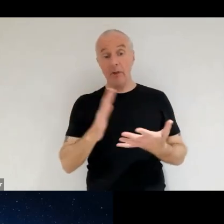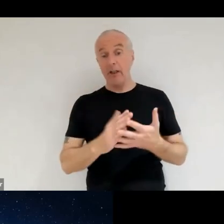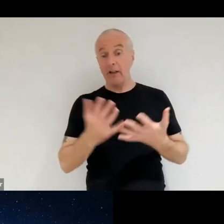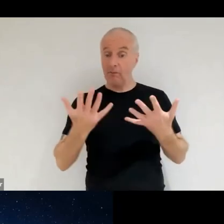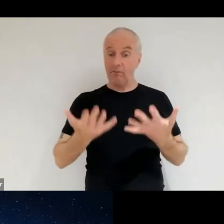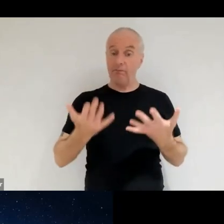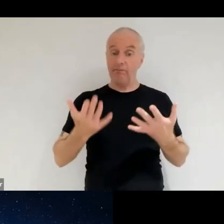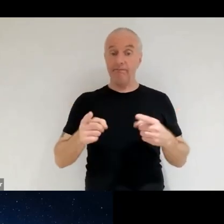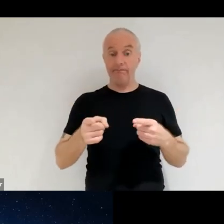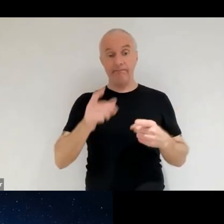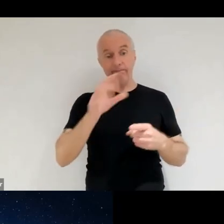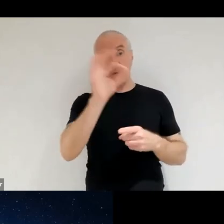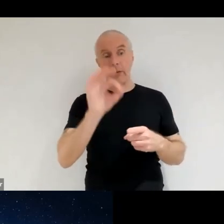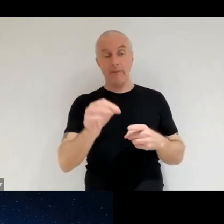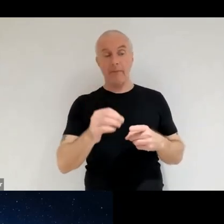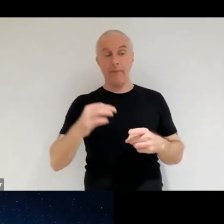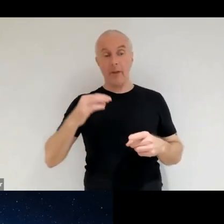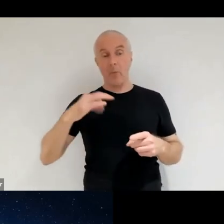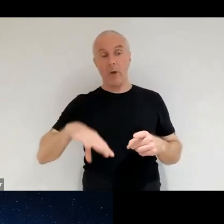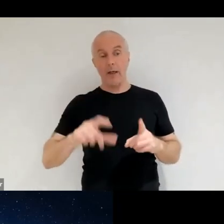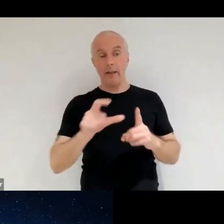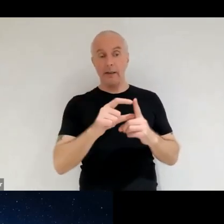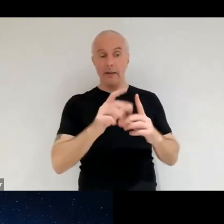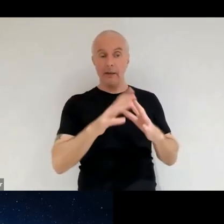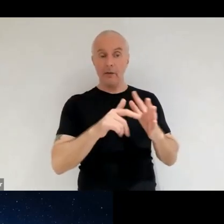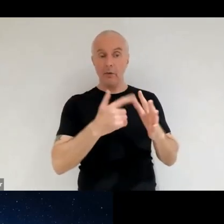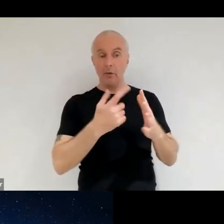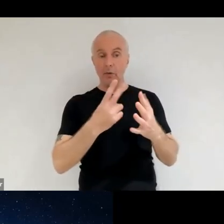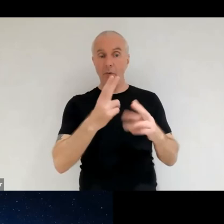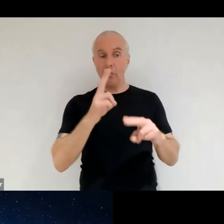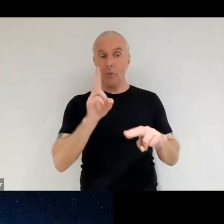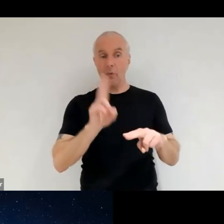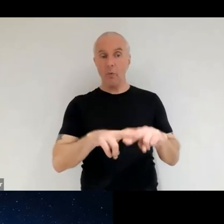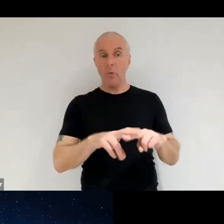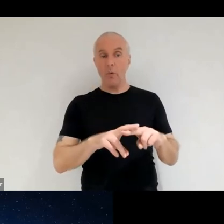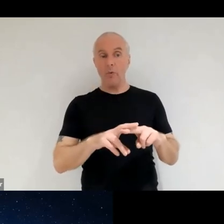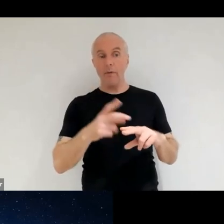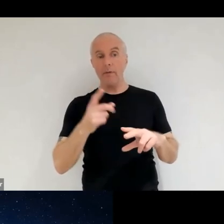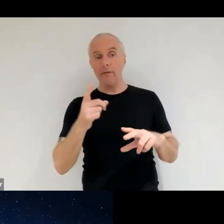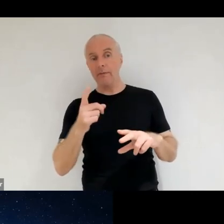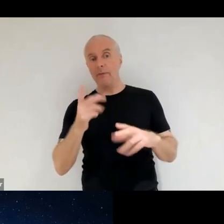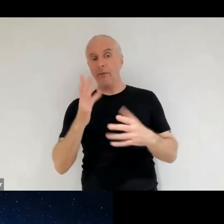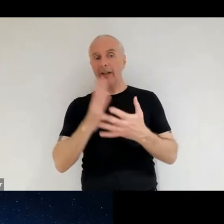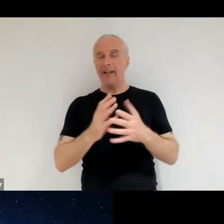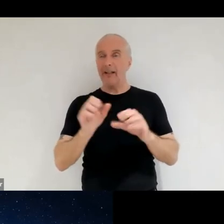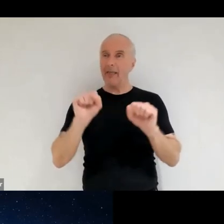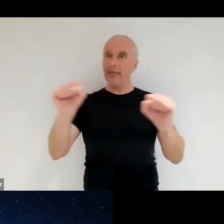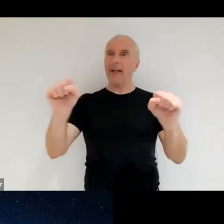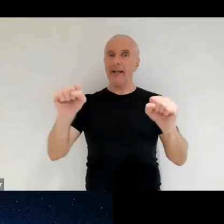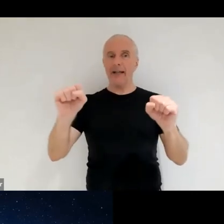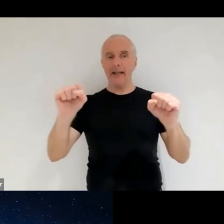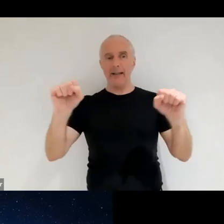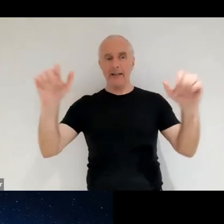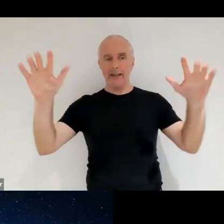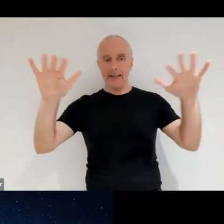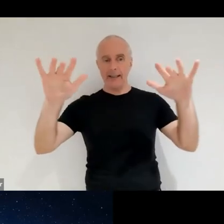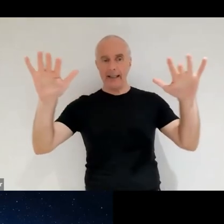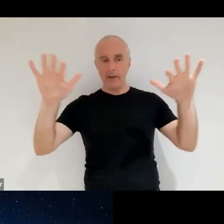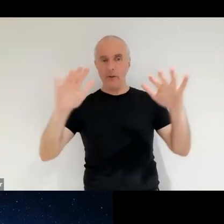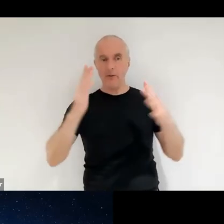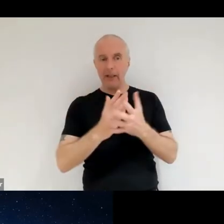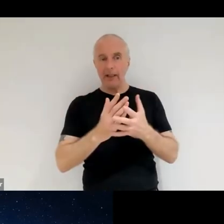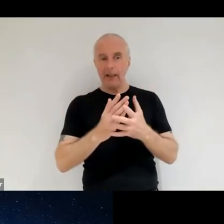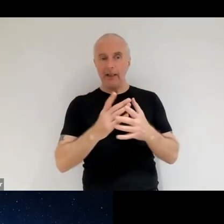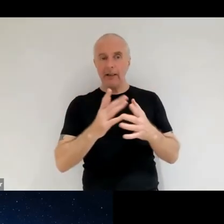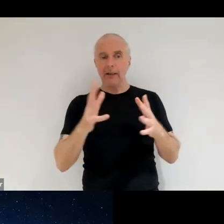dwarfs, they are, we could in principle see them, but their signal, because they're not as compact as neutron stars and